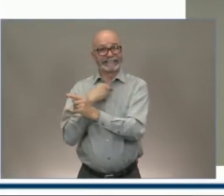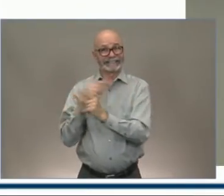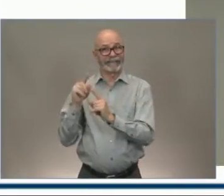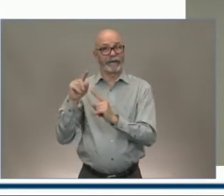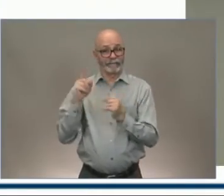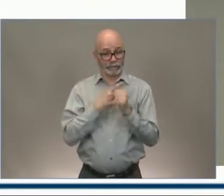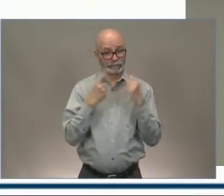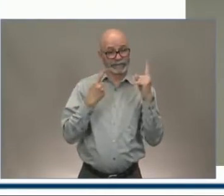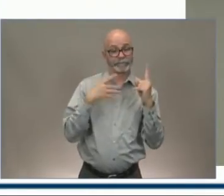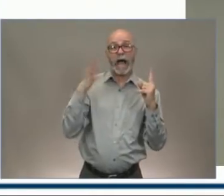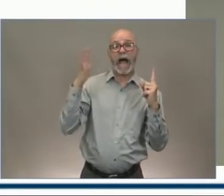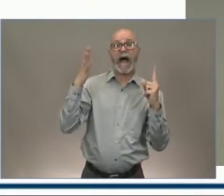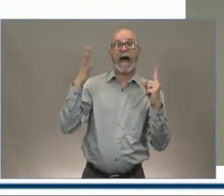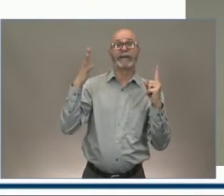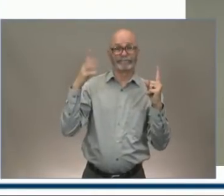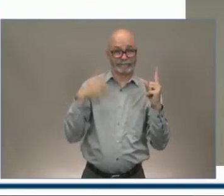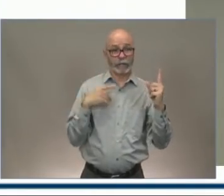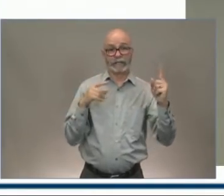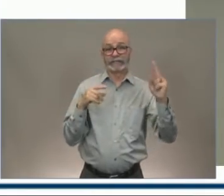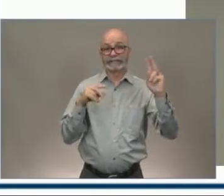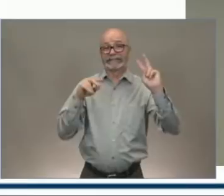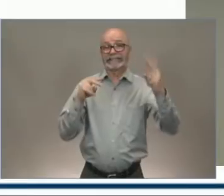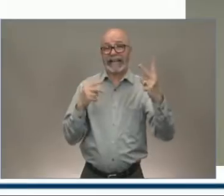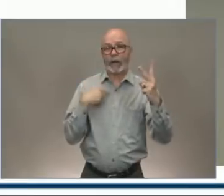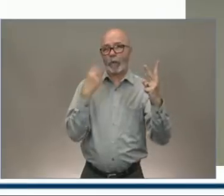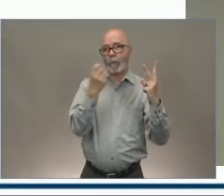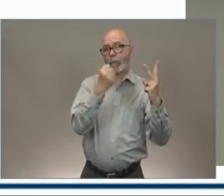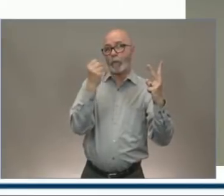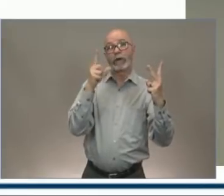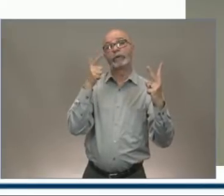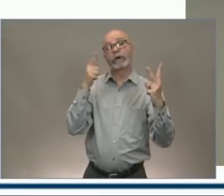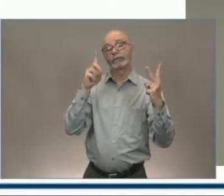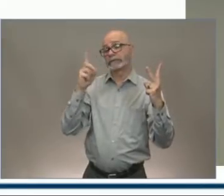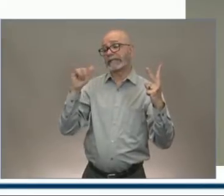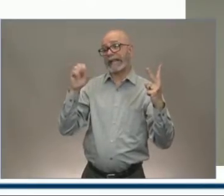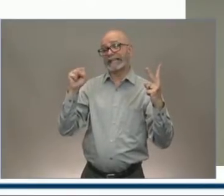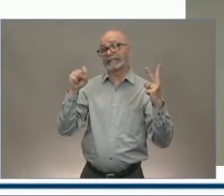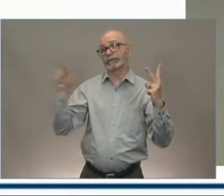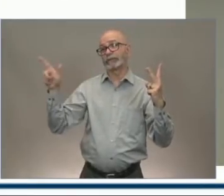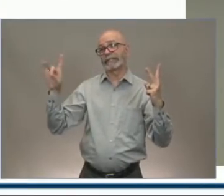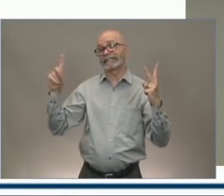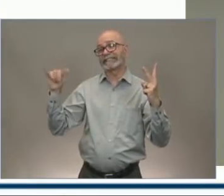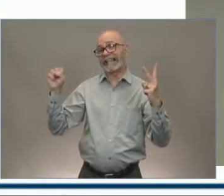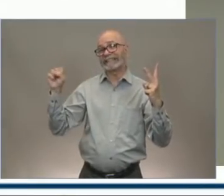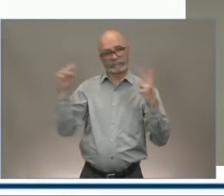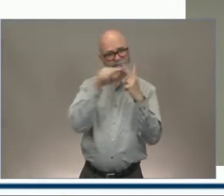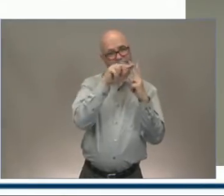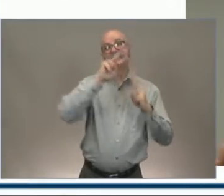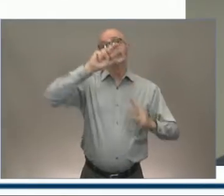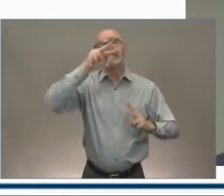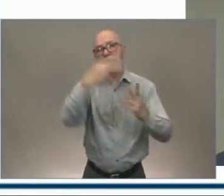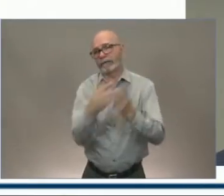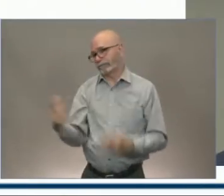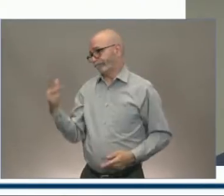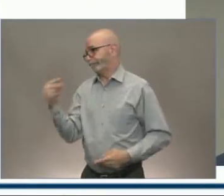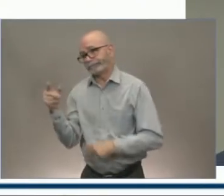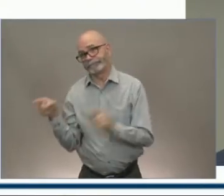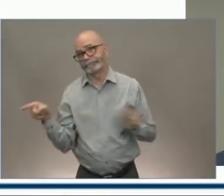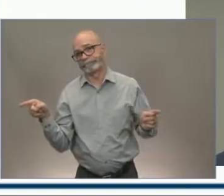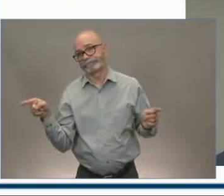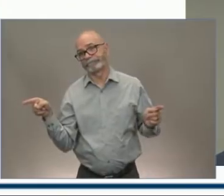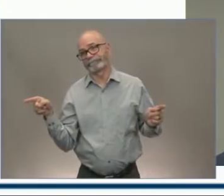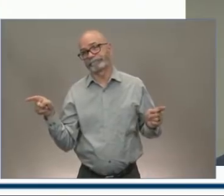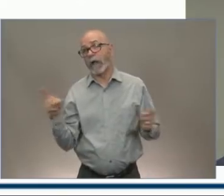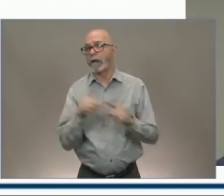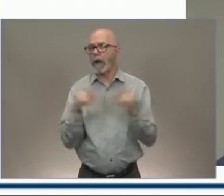have vaccine for that 21 or 28-day dose. Now, that as we anticipate that's going to be that interval